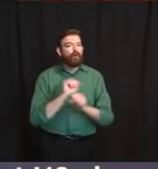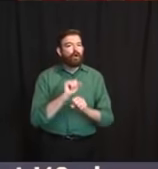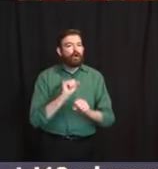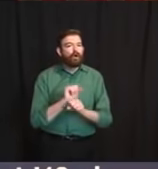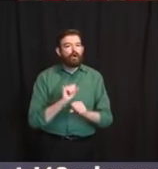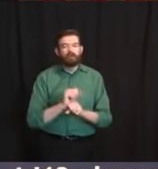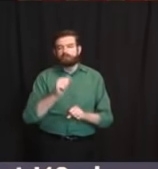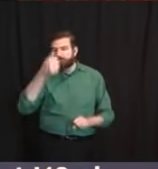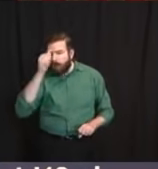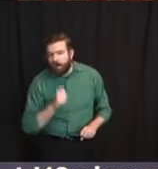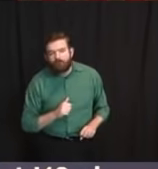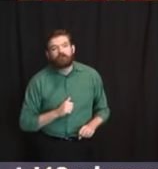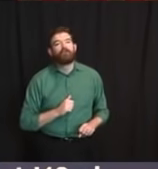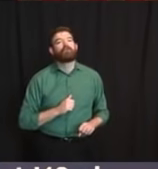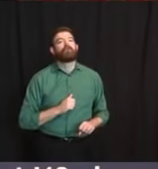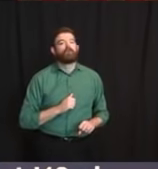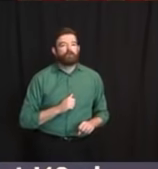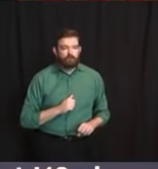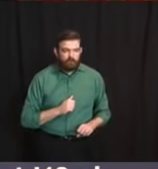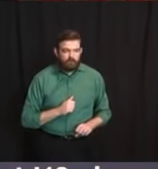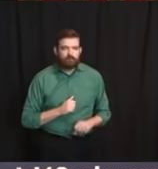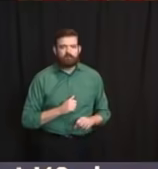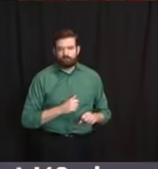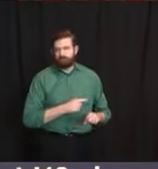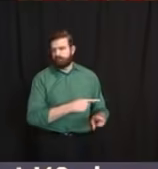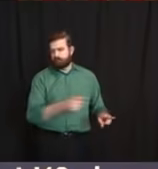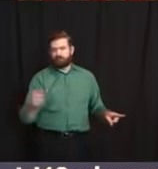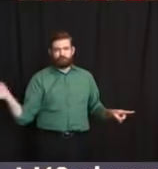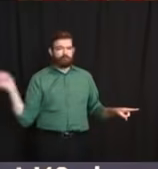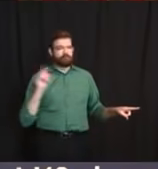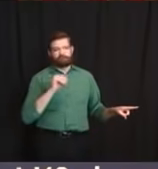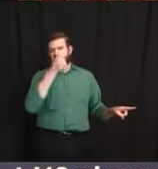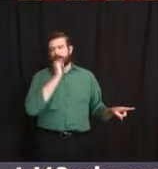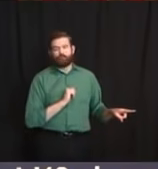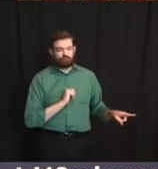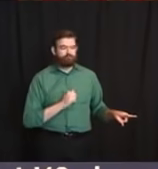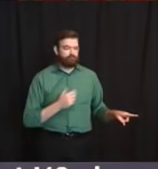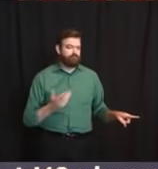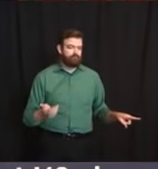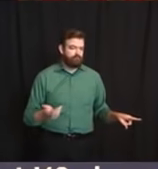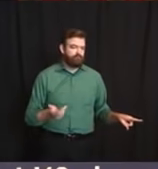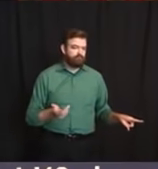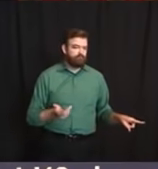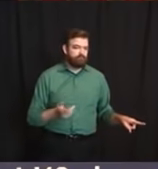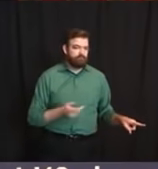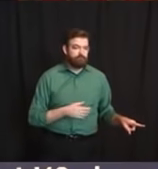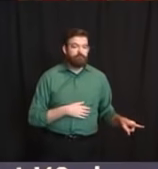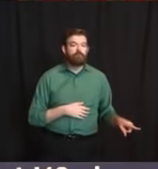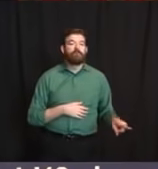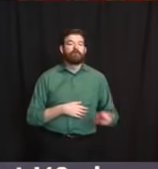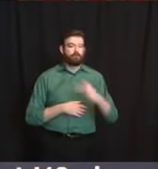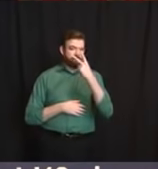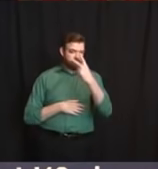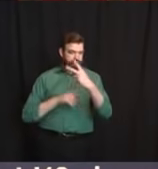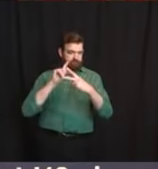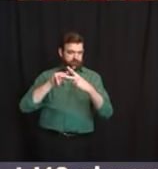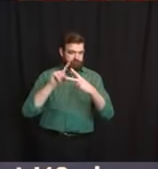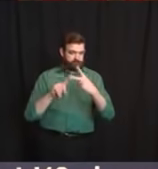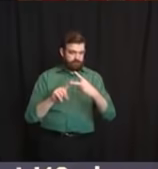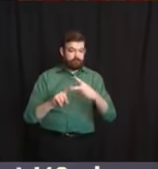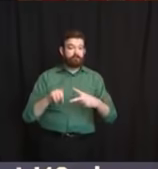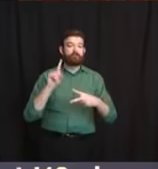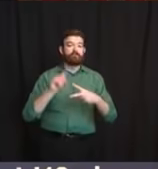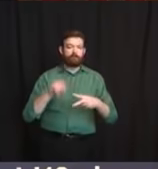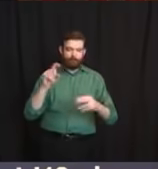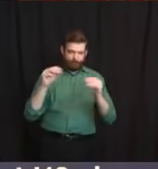would say two things about that. Most importantly, we need another big slug of federal